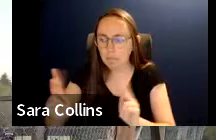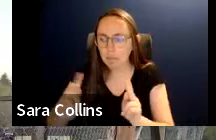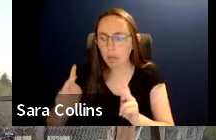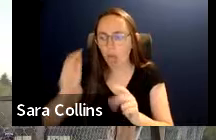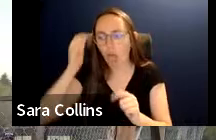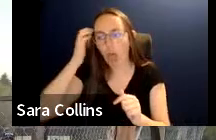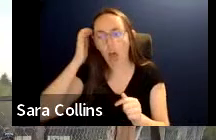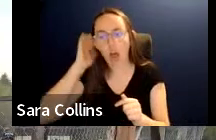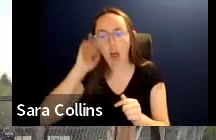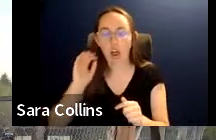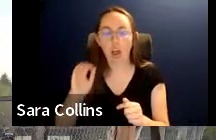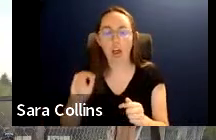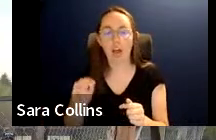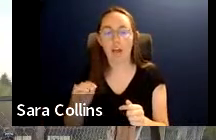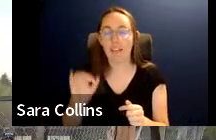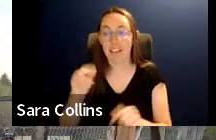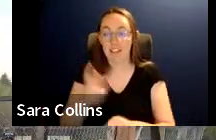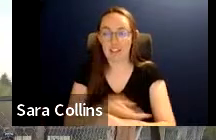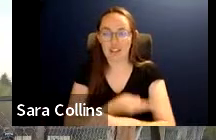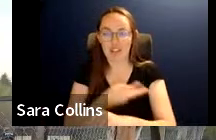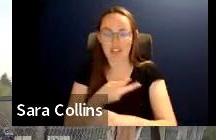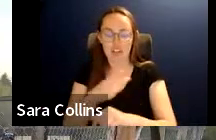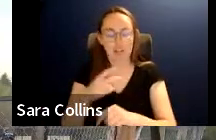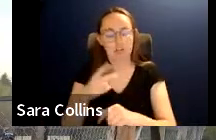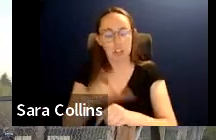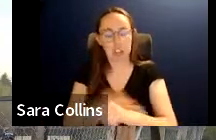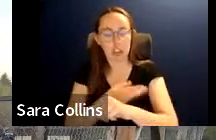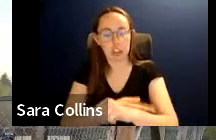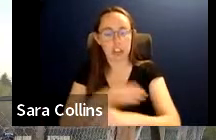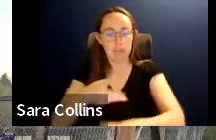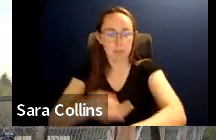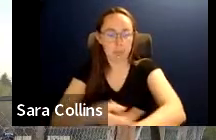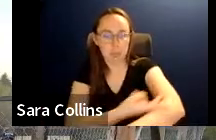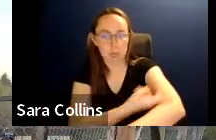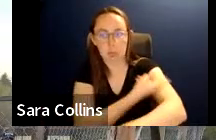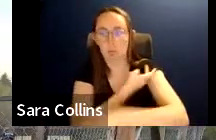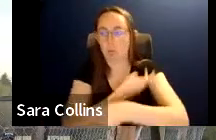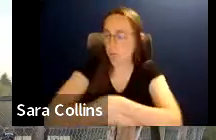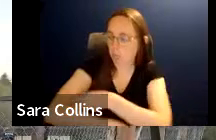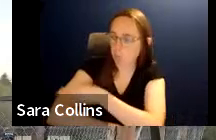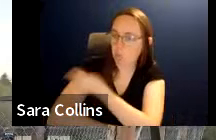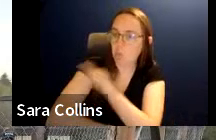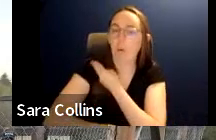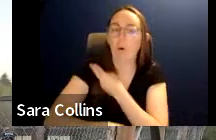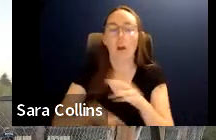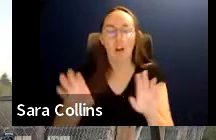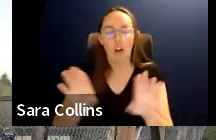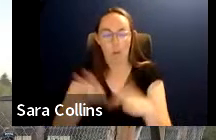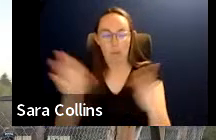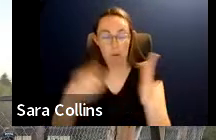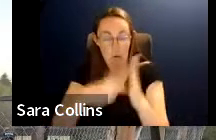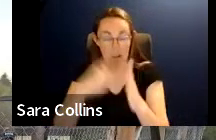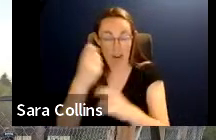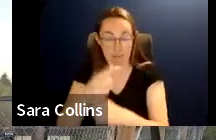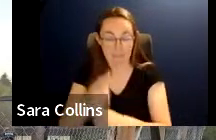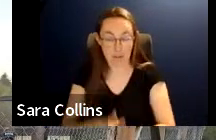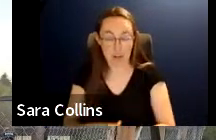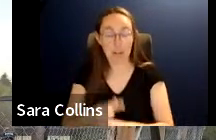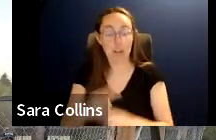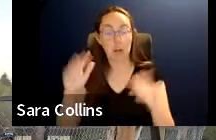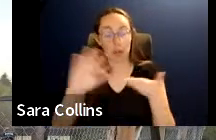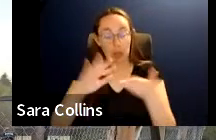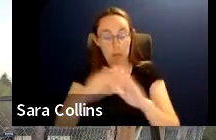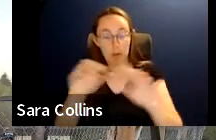which happens once a year, to the larger community to come watch. And so this is an image of the